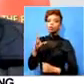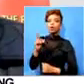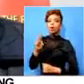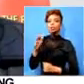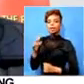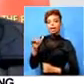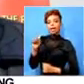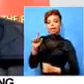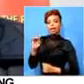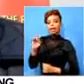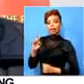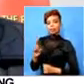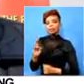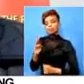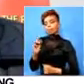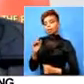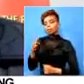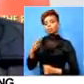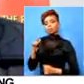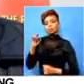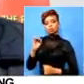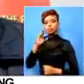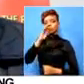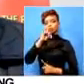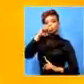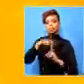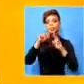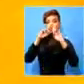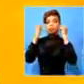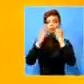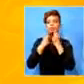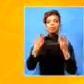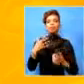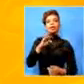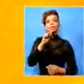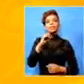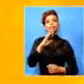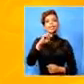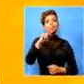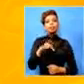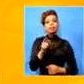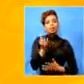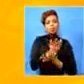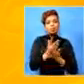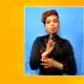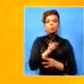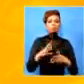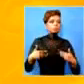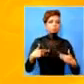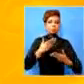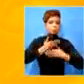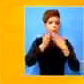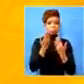national spokesperson of the South African Communist Party, talking to us about the organization's unhappiness about the IMF loan, as well